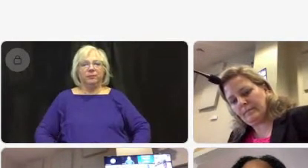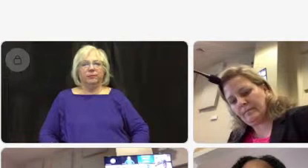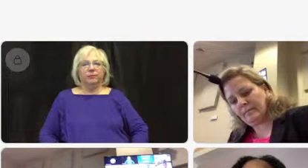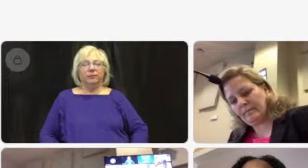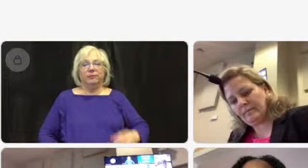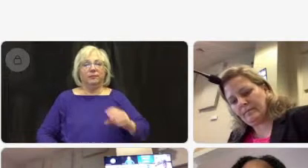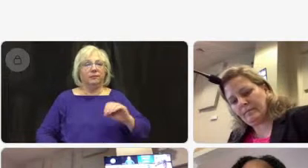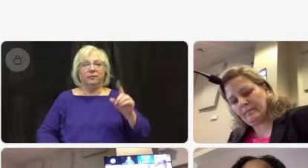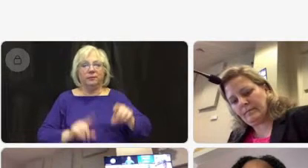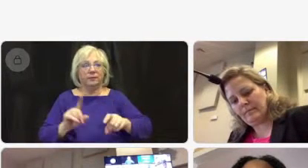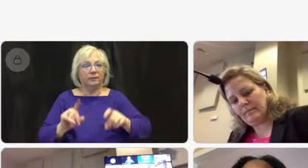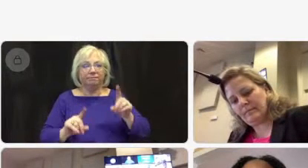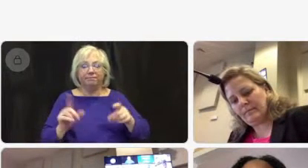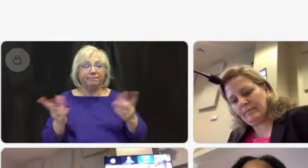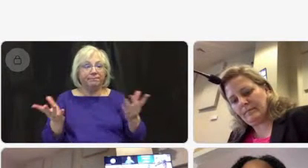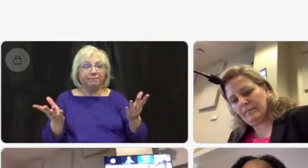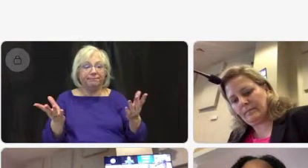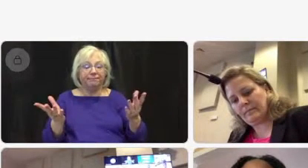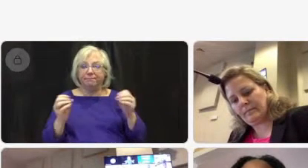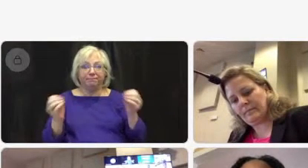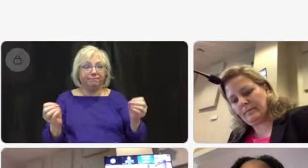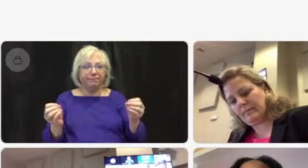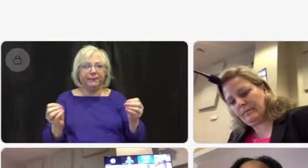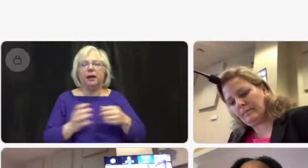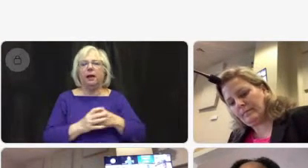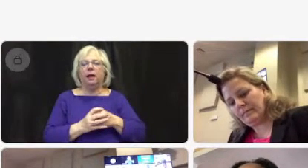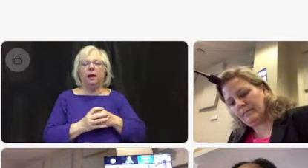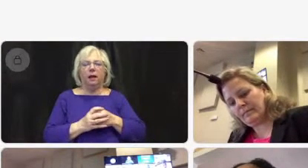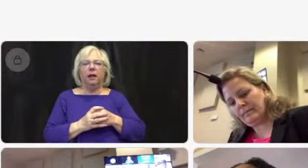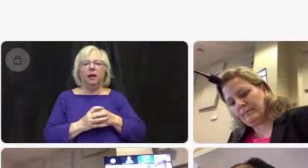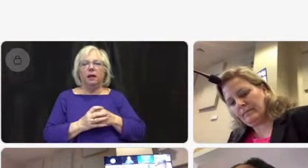No questions about anything? Okay.